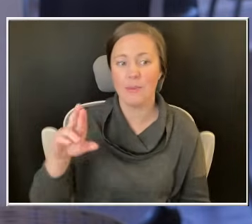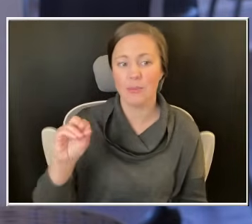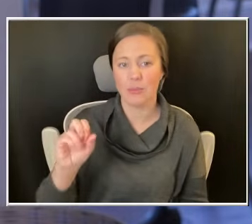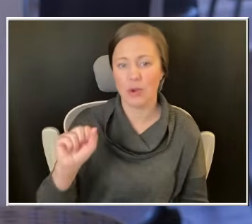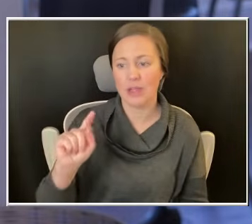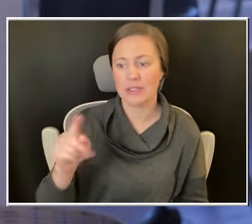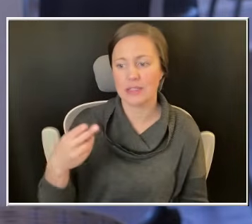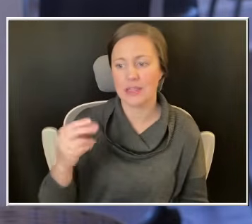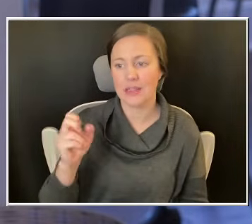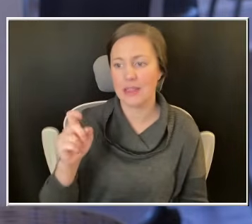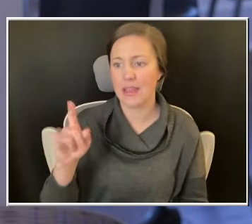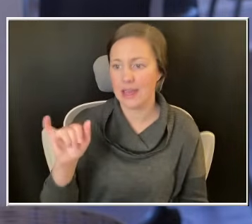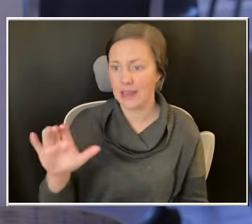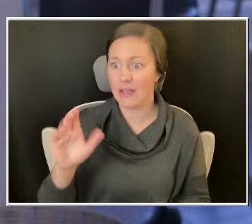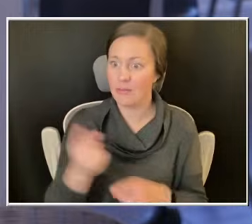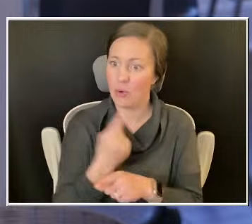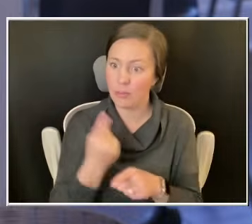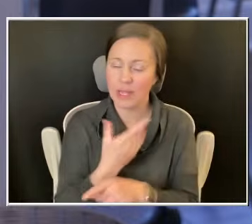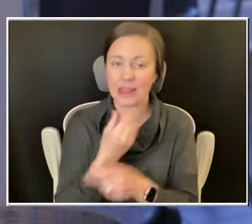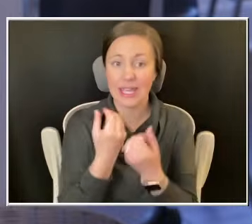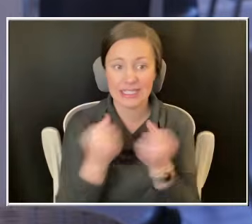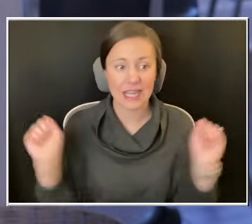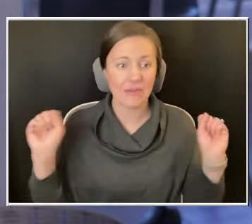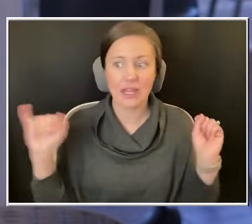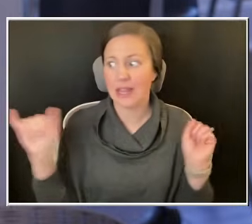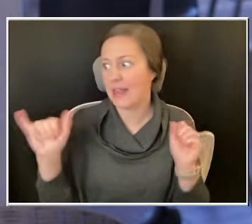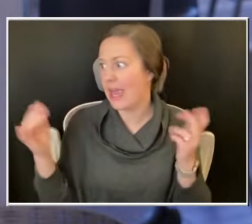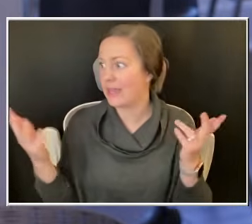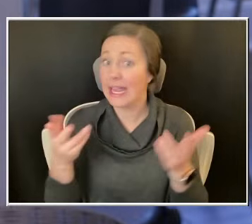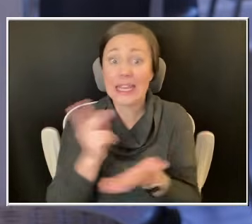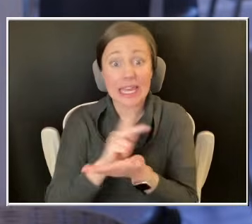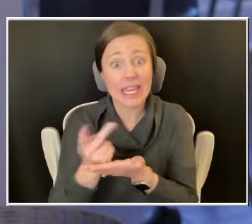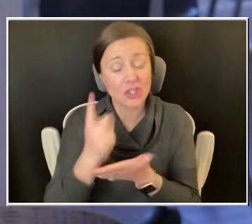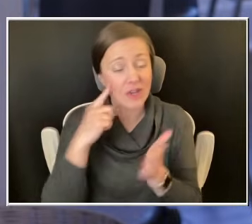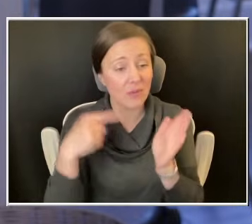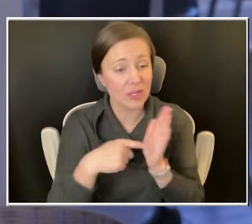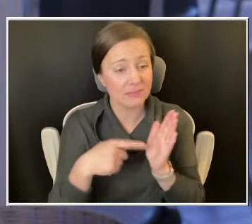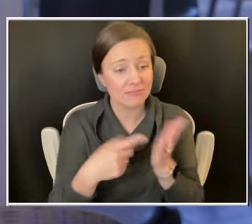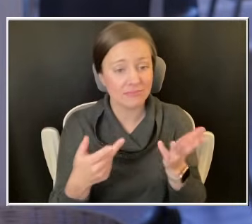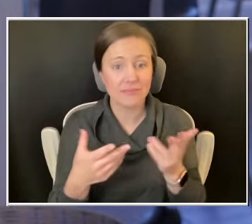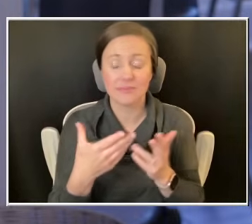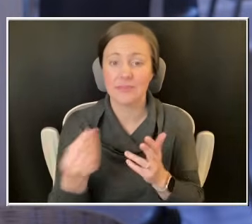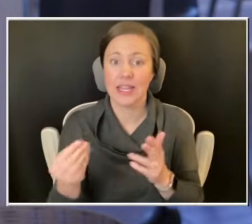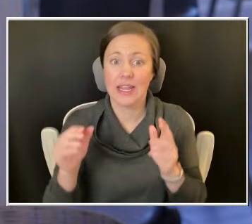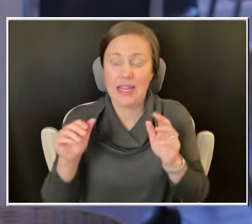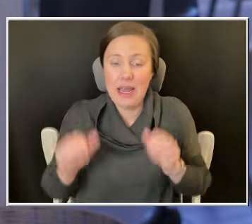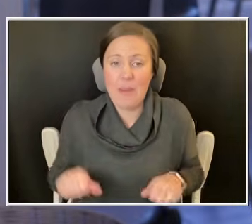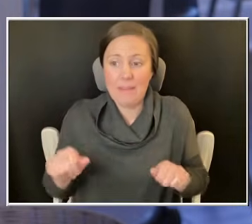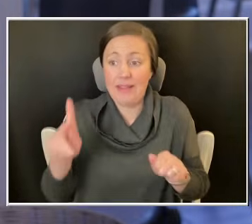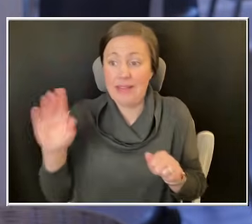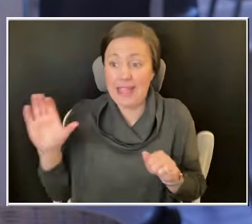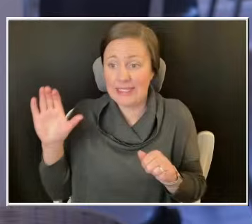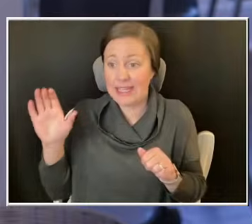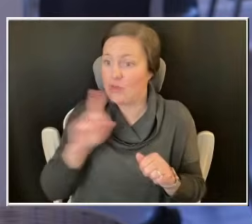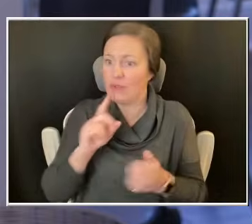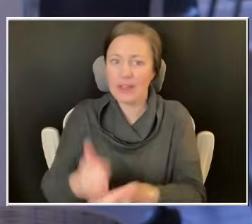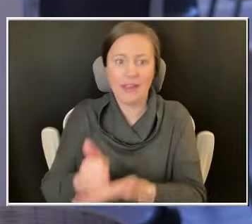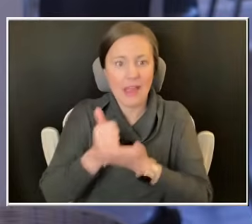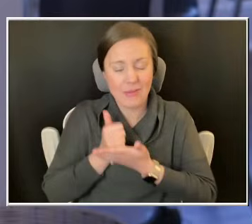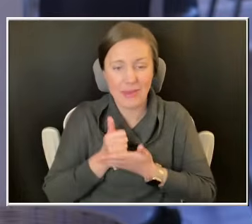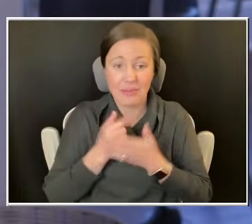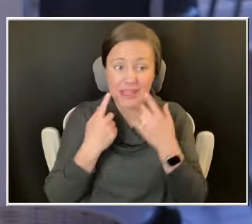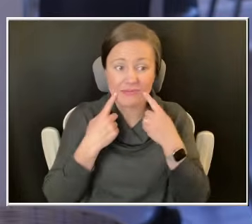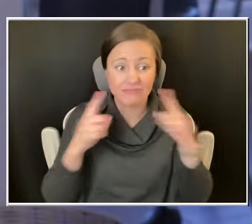and safely, like in the kitchen. And Ability KC is helping me get to that. Also, they're helping